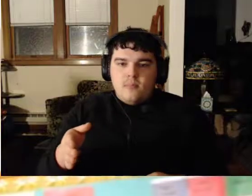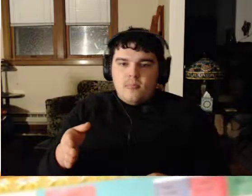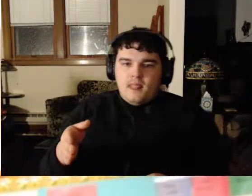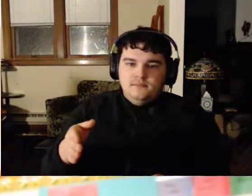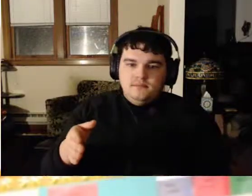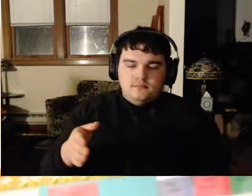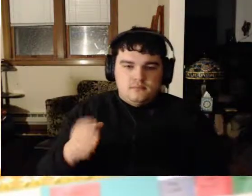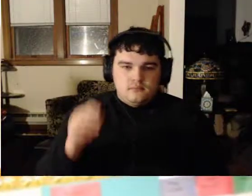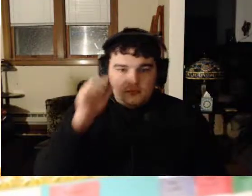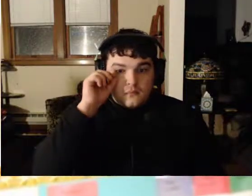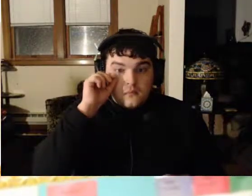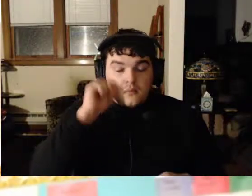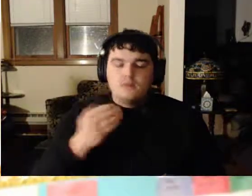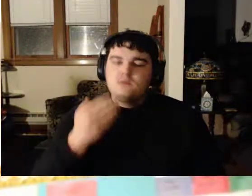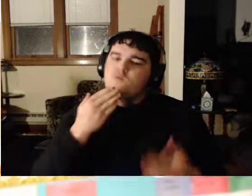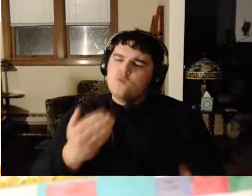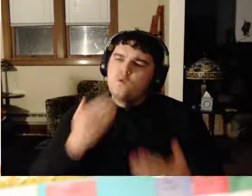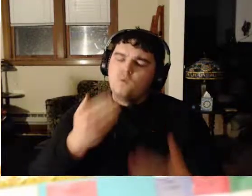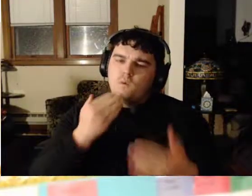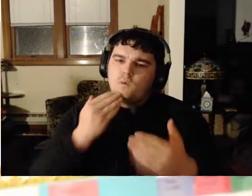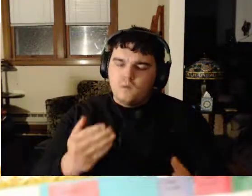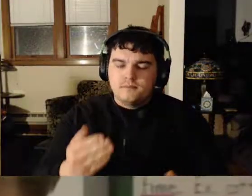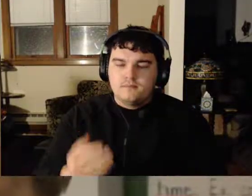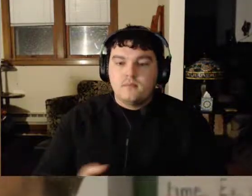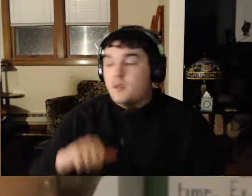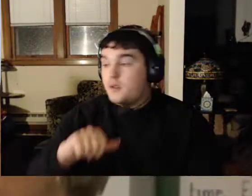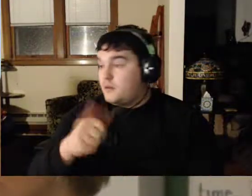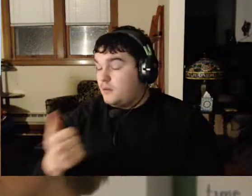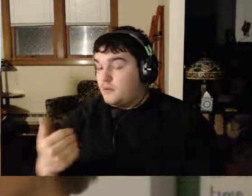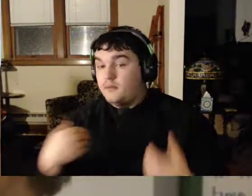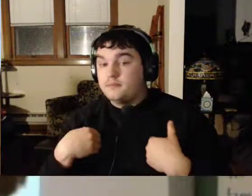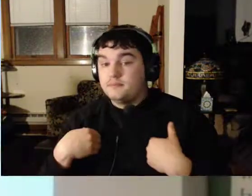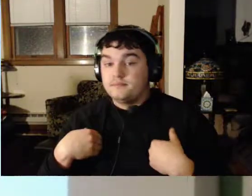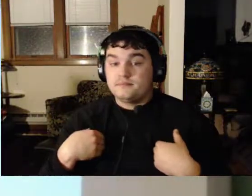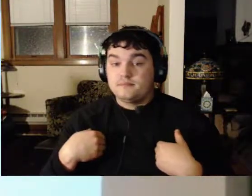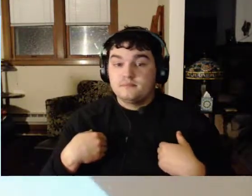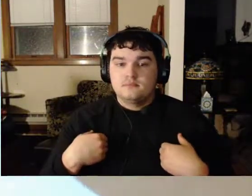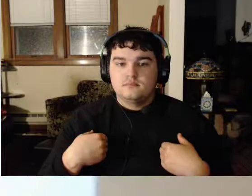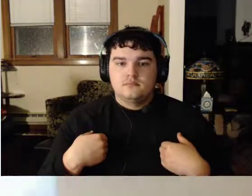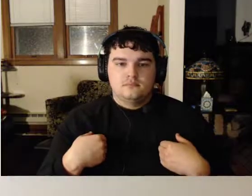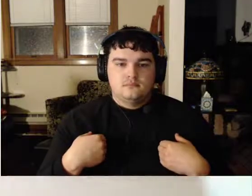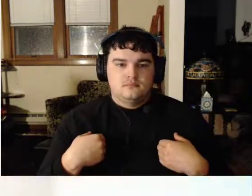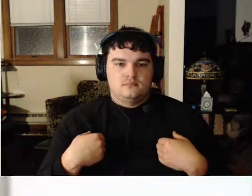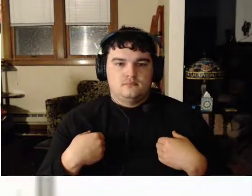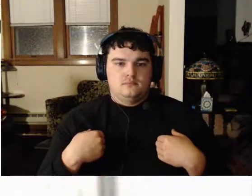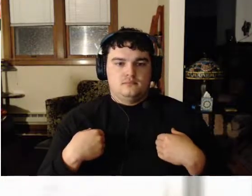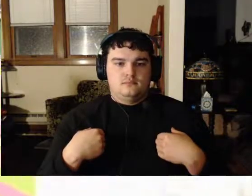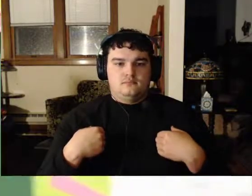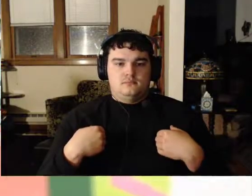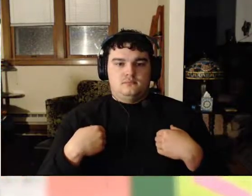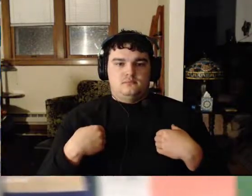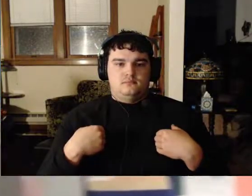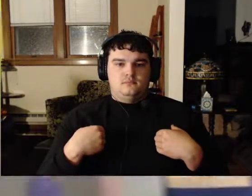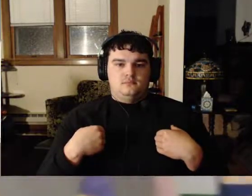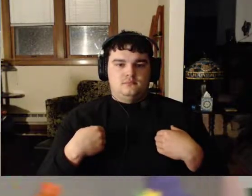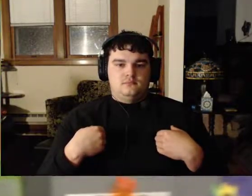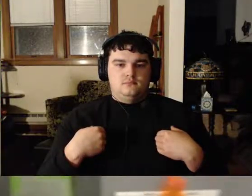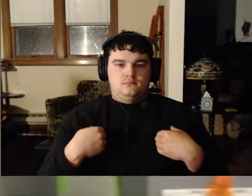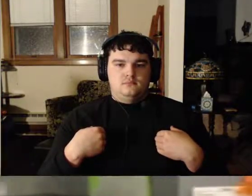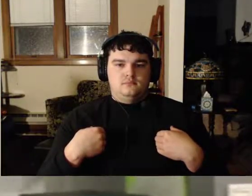Very good, Abby. Very good. Does anybody have another one? Anybody have another one? I'm going to do one more. Oh.